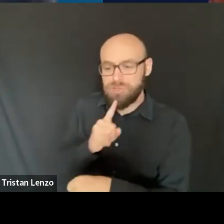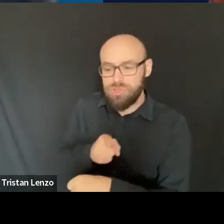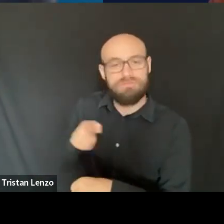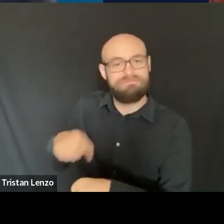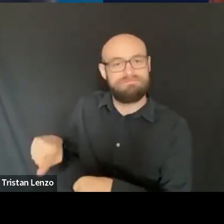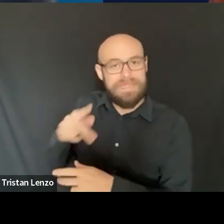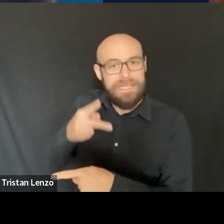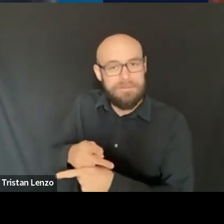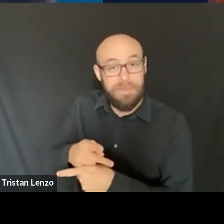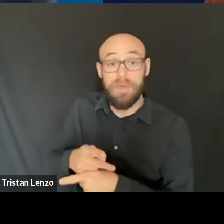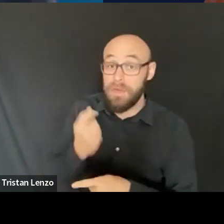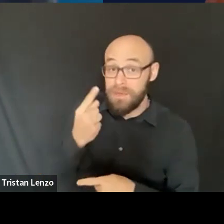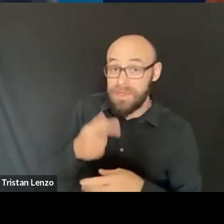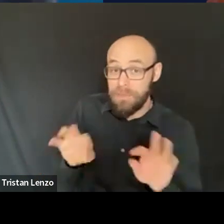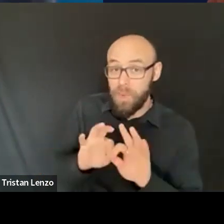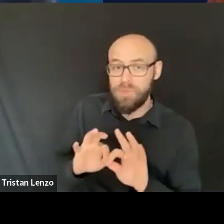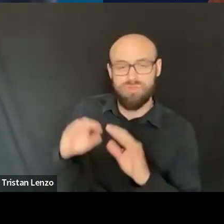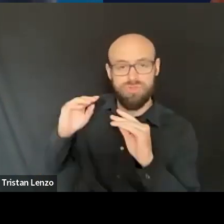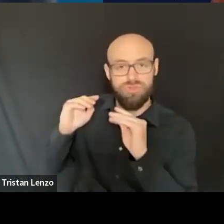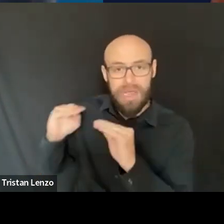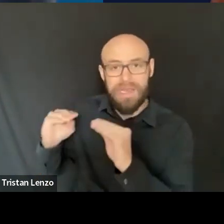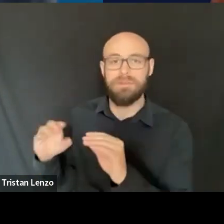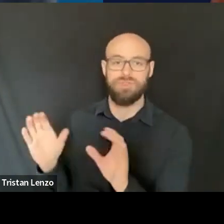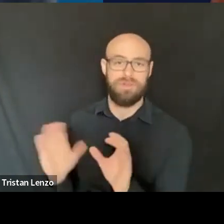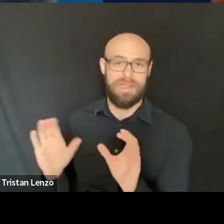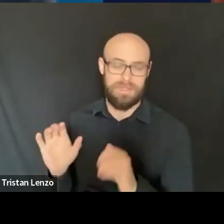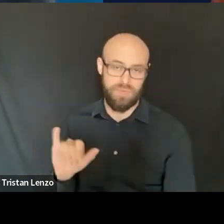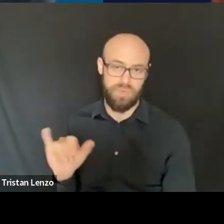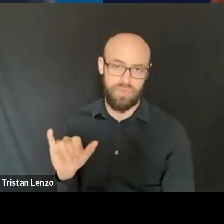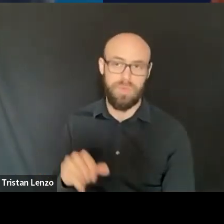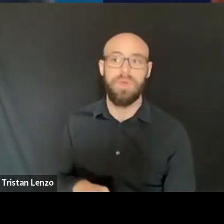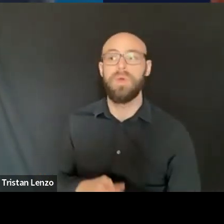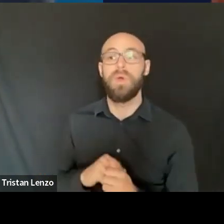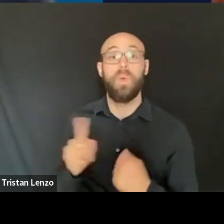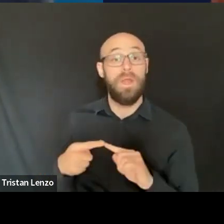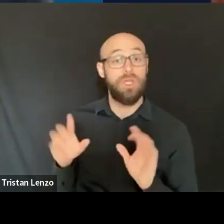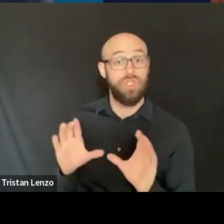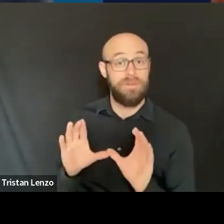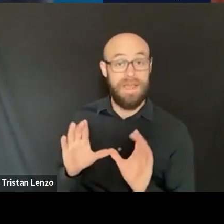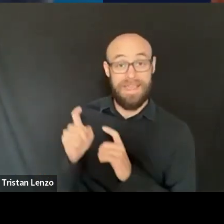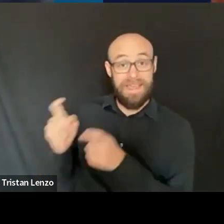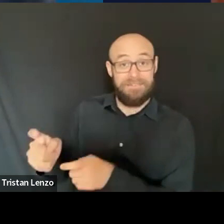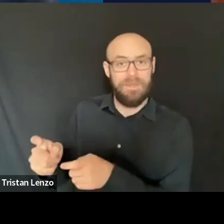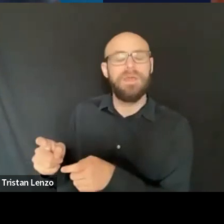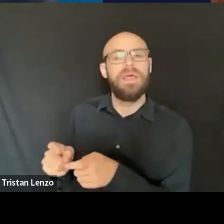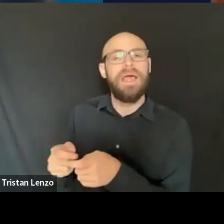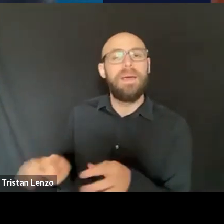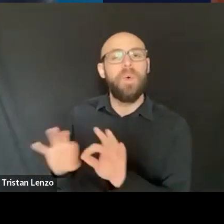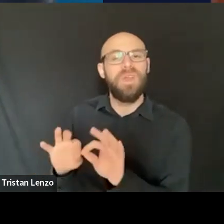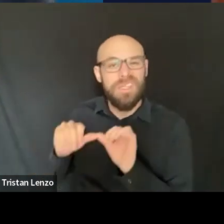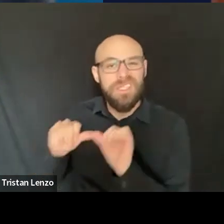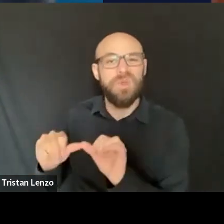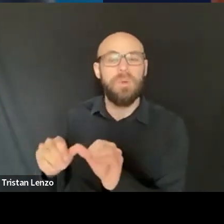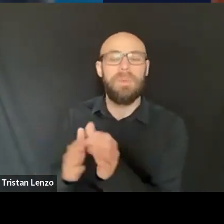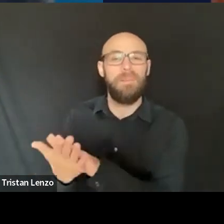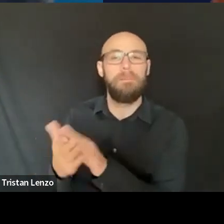and certification are also key. Once you receive your HUD certification, it's important that counselors continue to get specialized in different areas. And